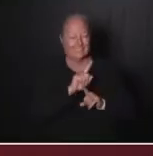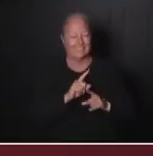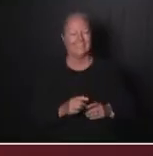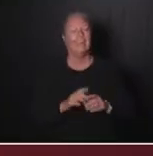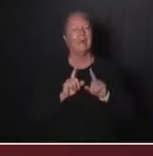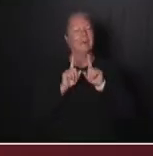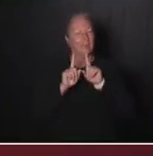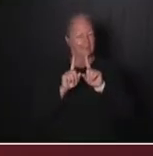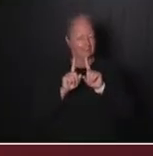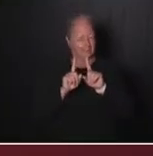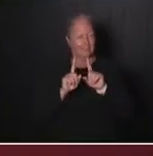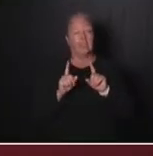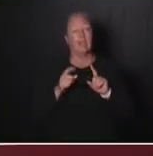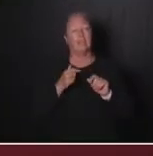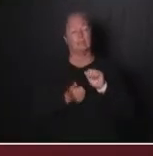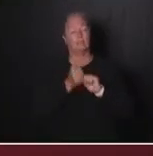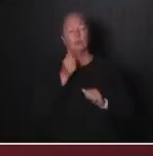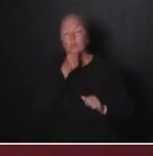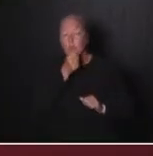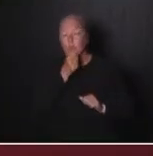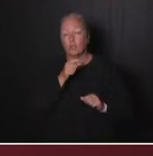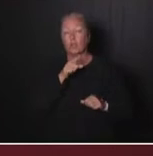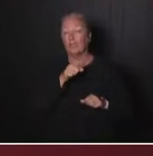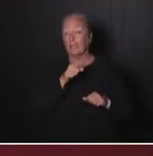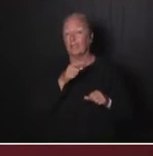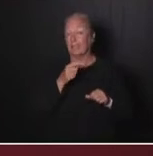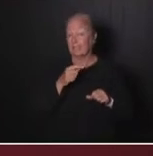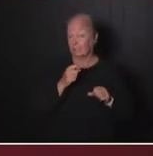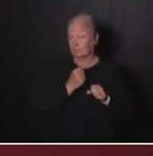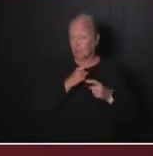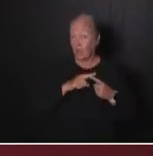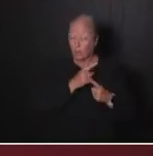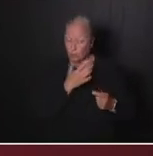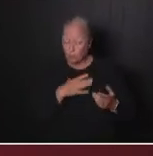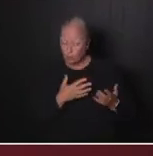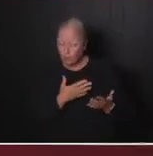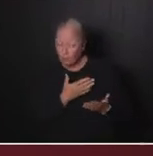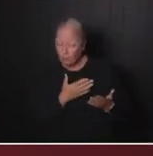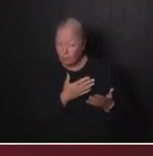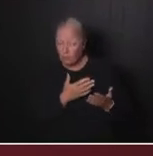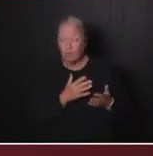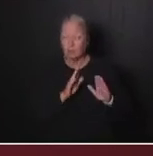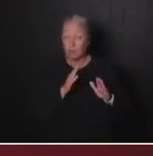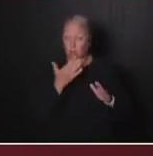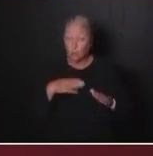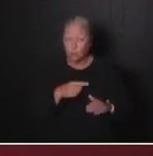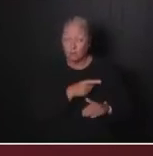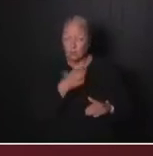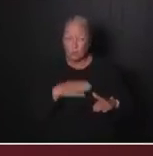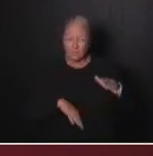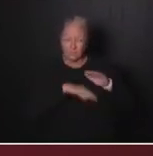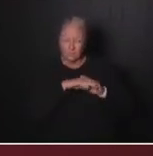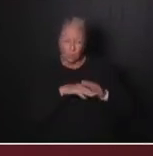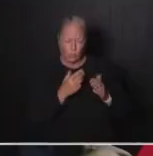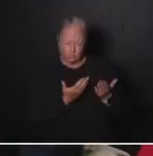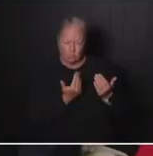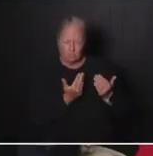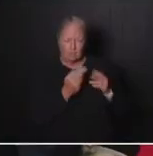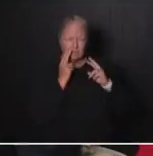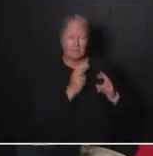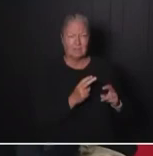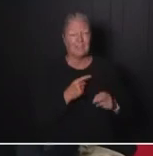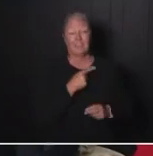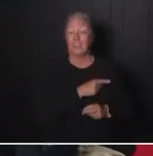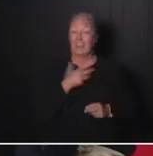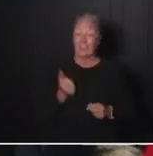there, Sam, as a sports journalist, the Cats this year. You want a debrief? Are we going the whole way? Do you want the analysis? I do want the analysis. They've got to